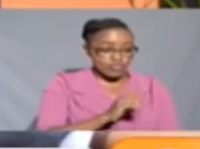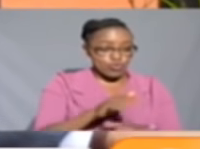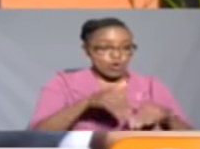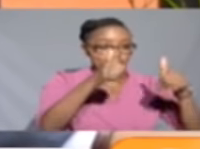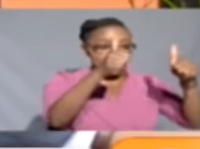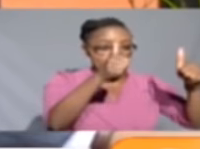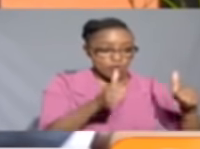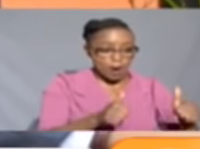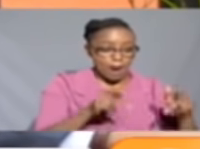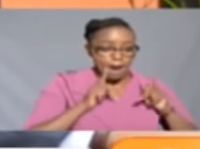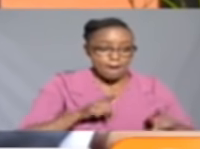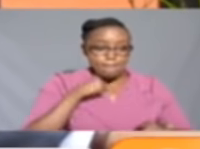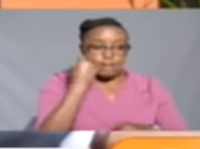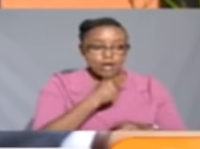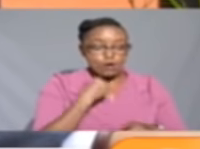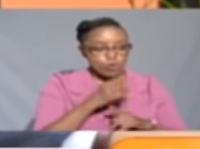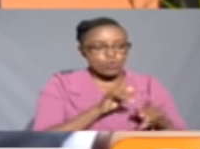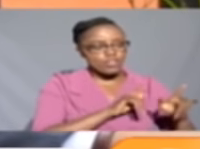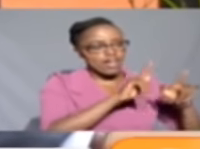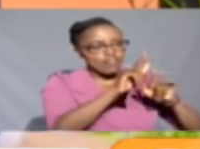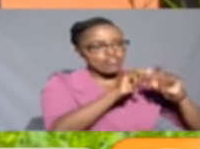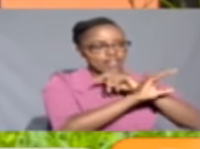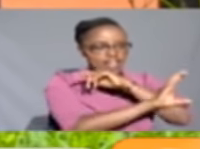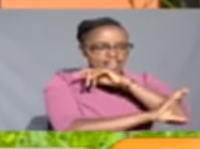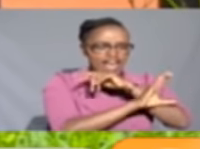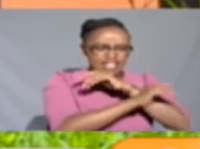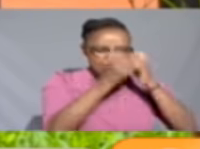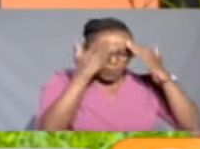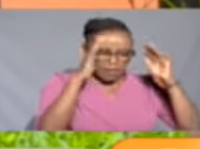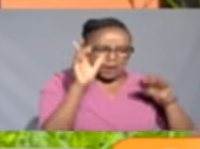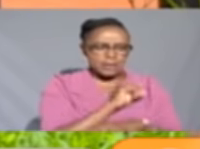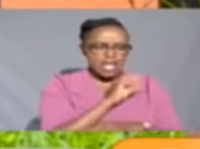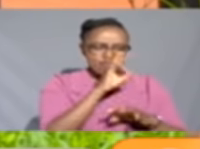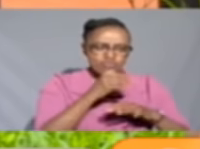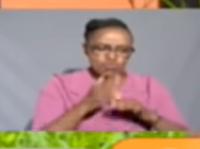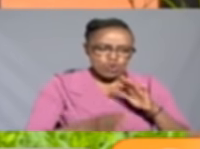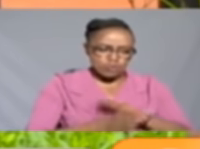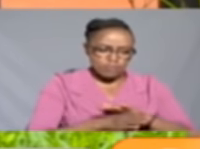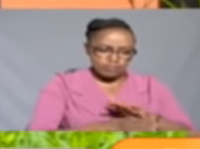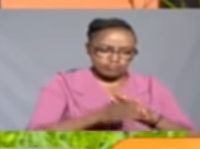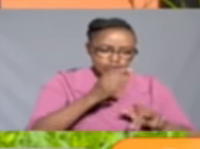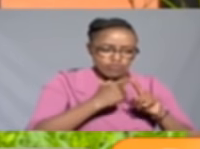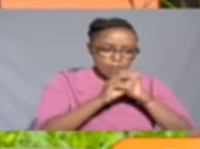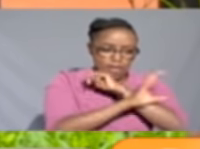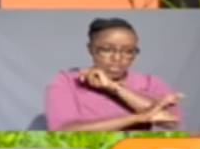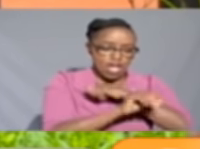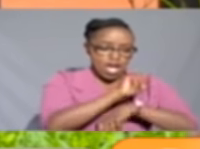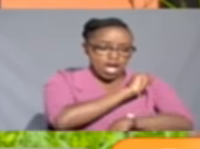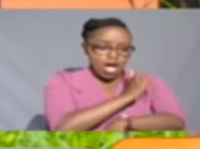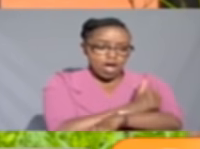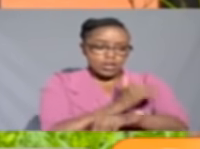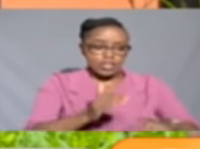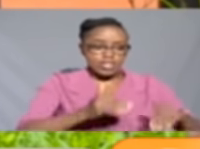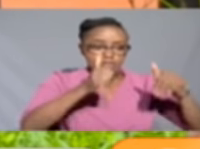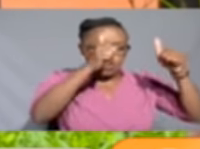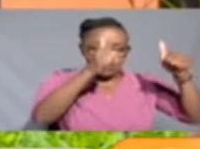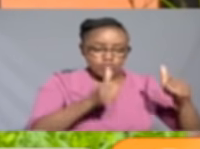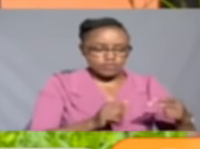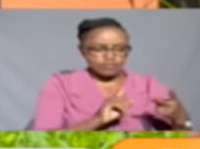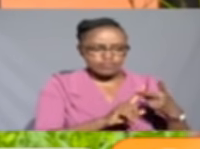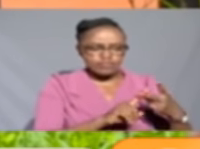notice. Even people who have been abroad here, they know. If you are being deported, the authorities give you notice, give